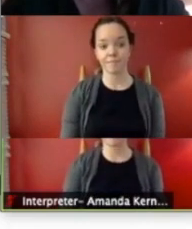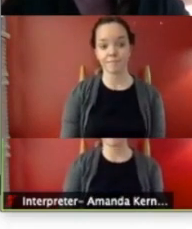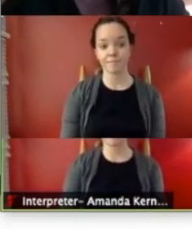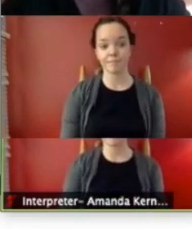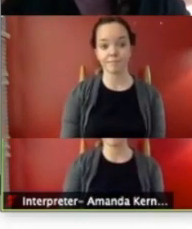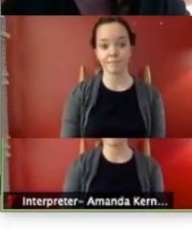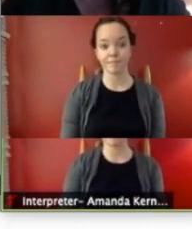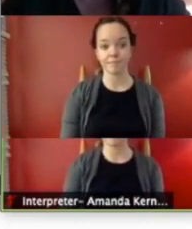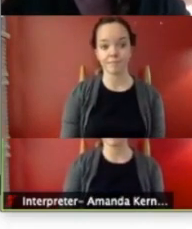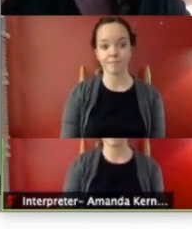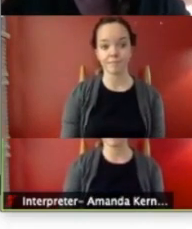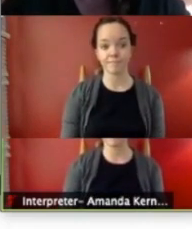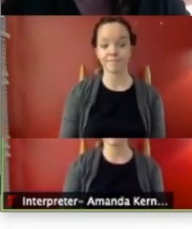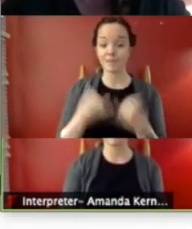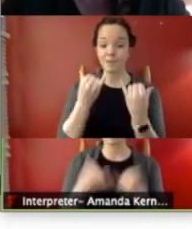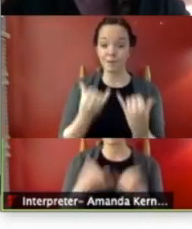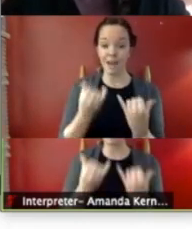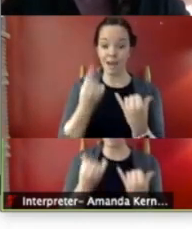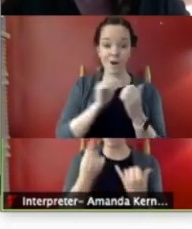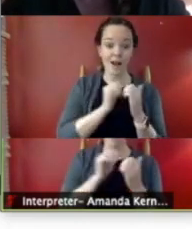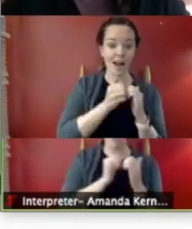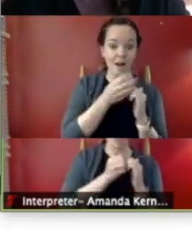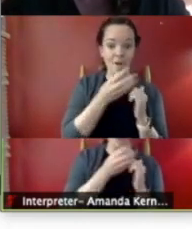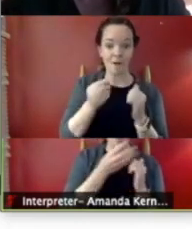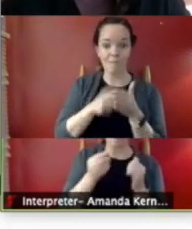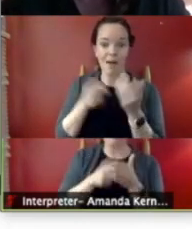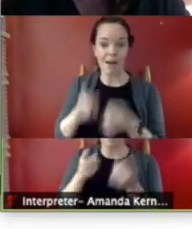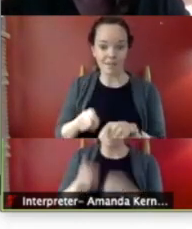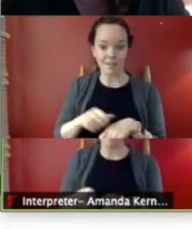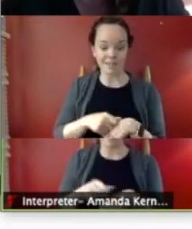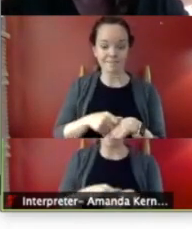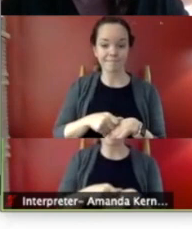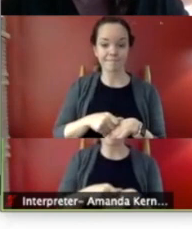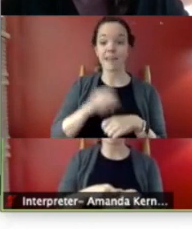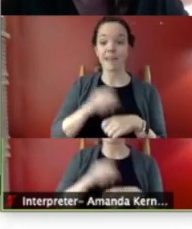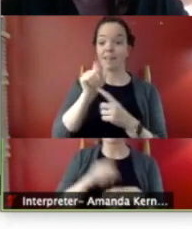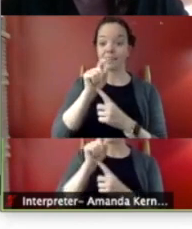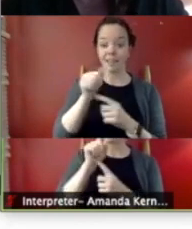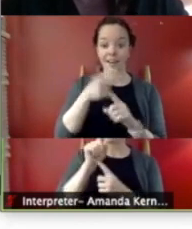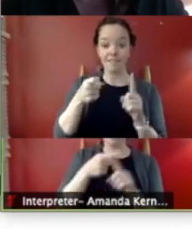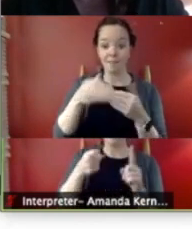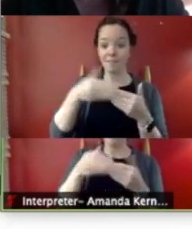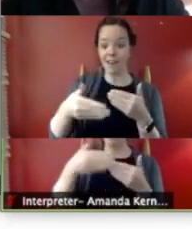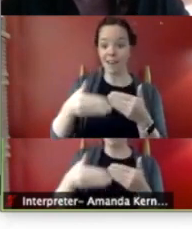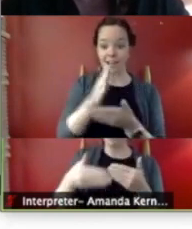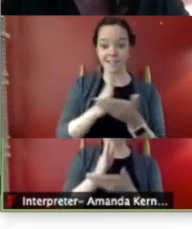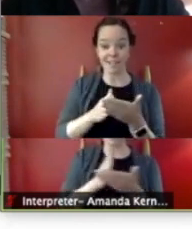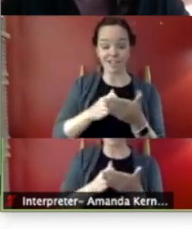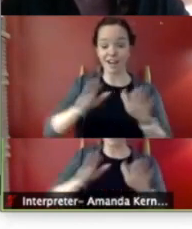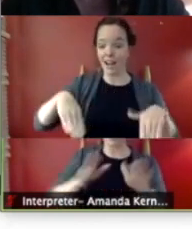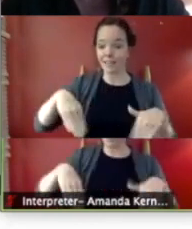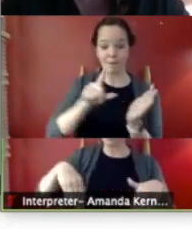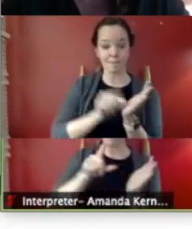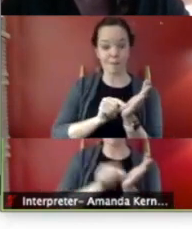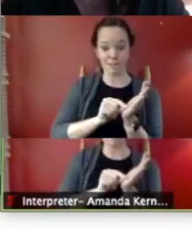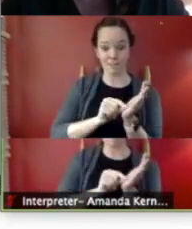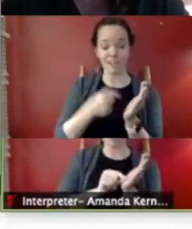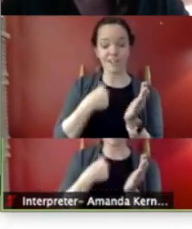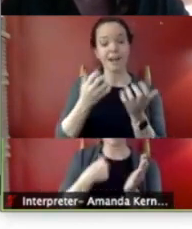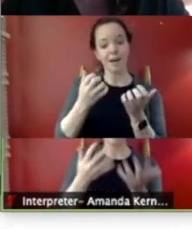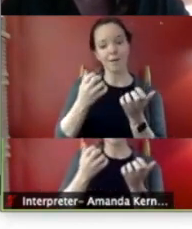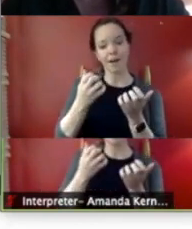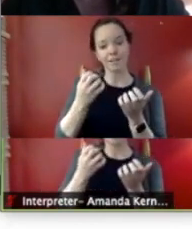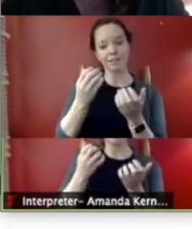Great. So now for the how and what happens. The data from this next section has not yet been published, and I want to give credit to my